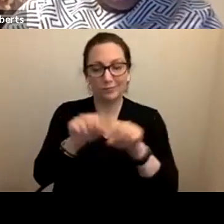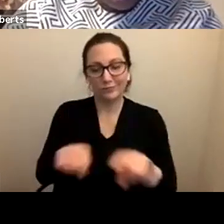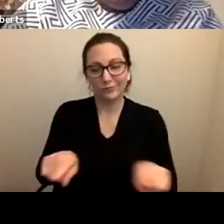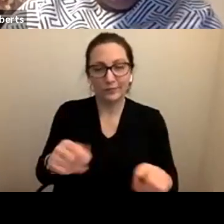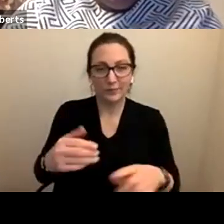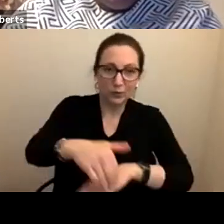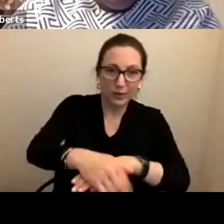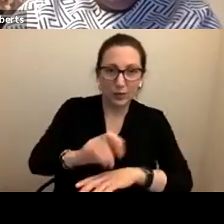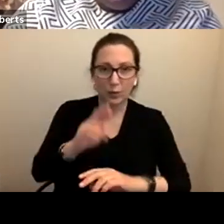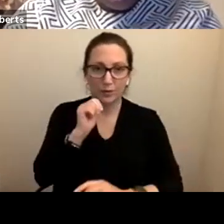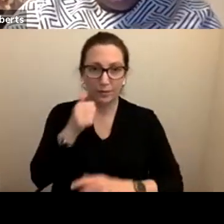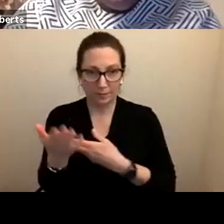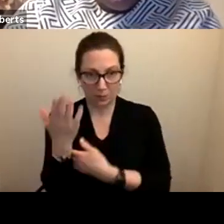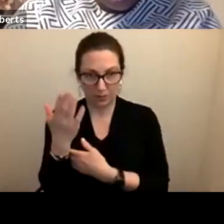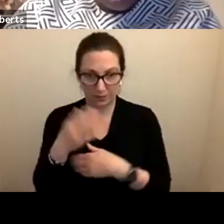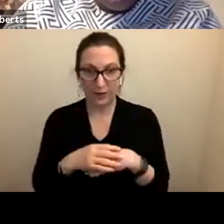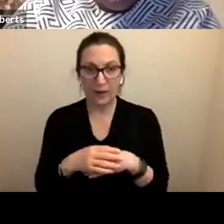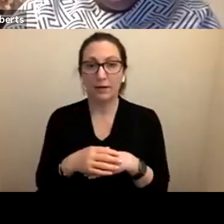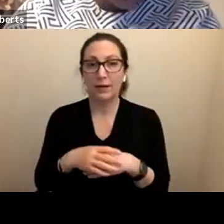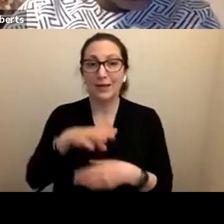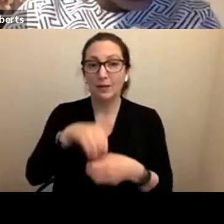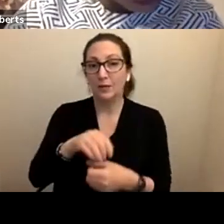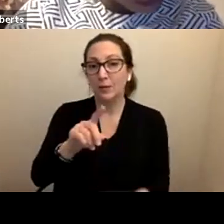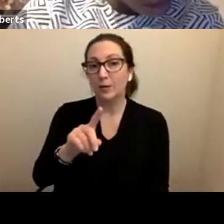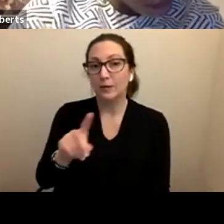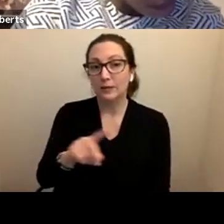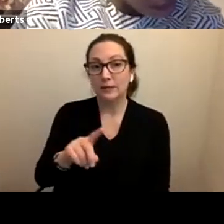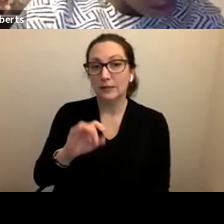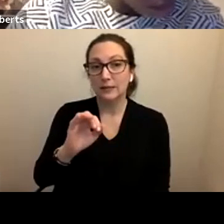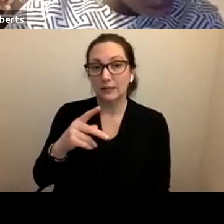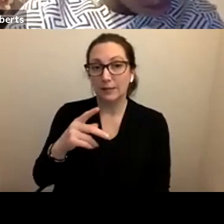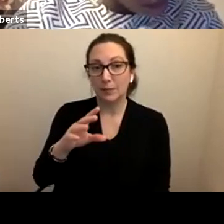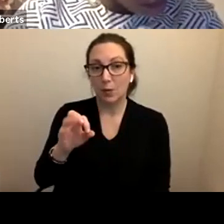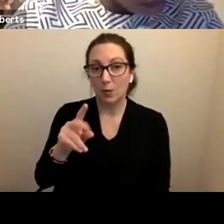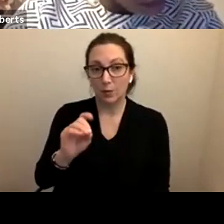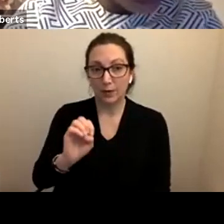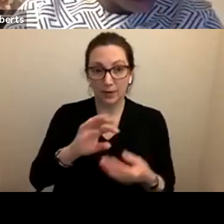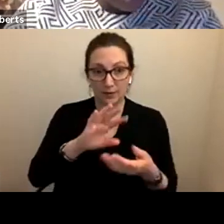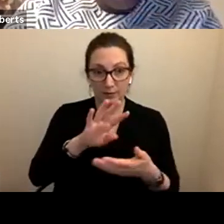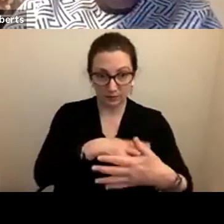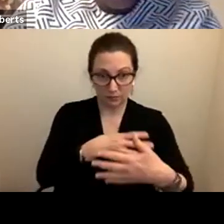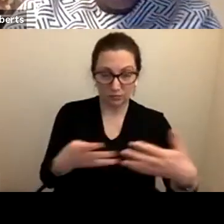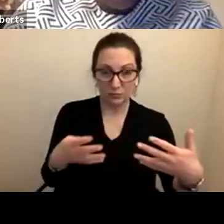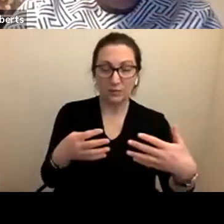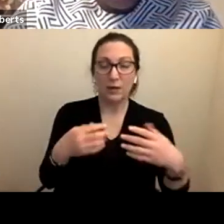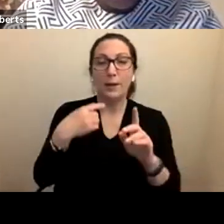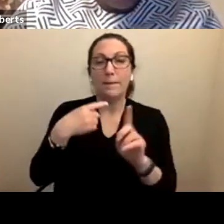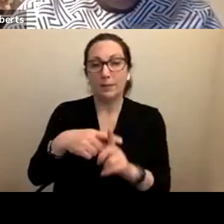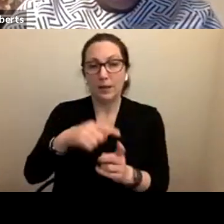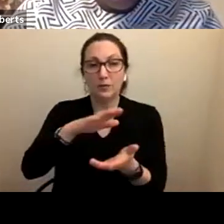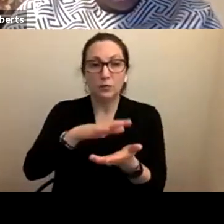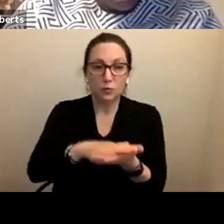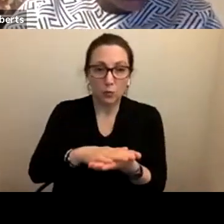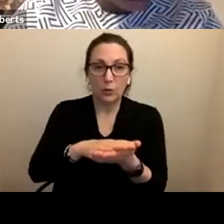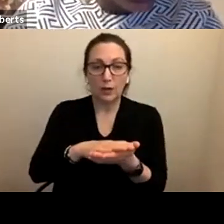morning. That includes the zip code tables, as well as the school by